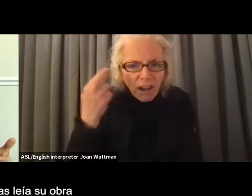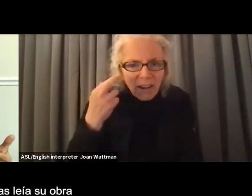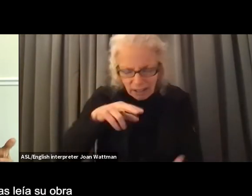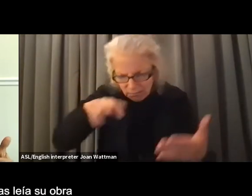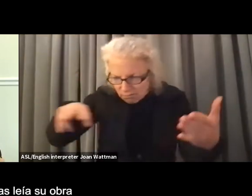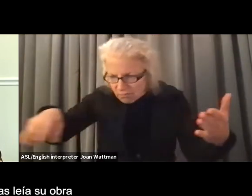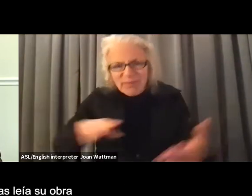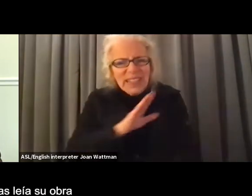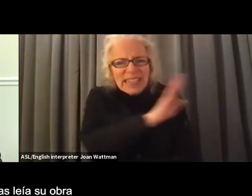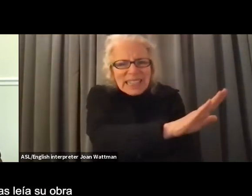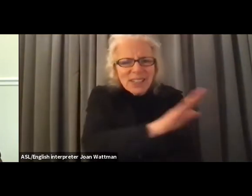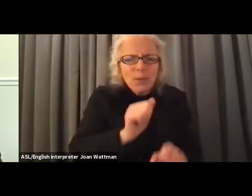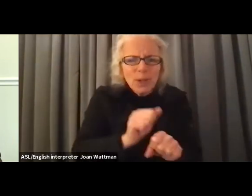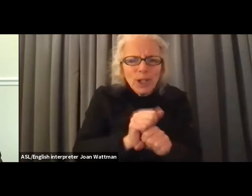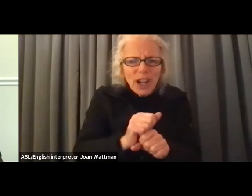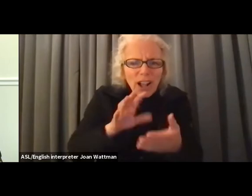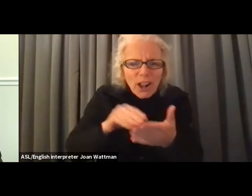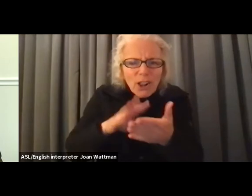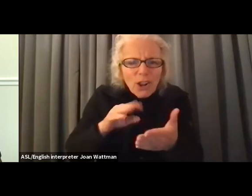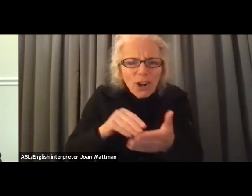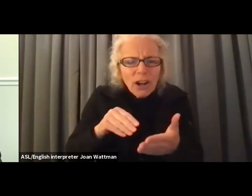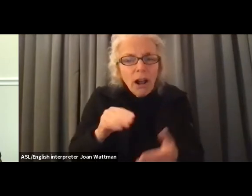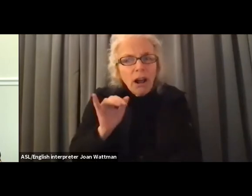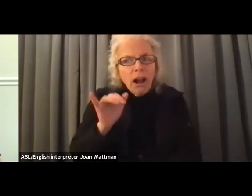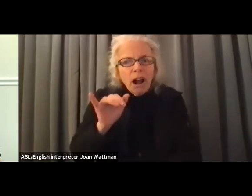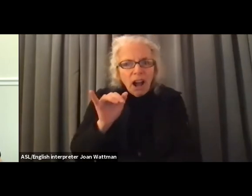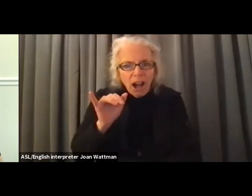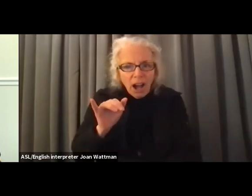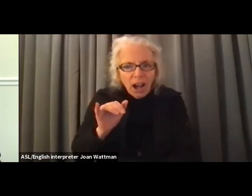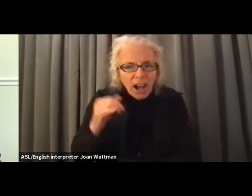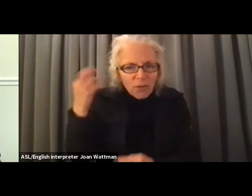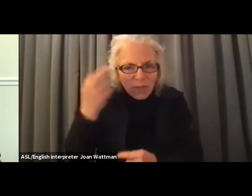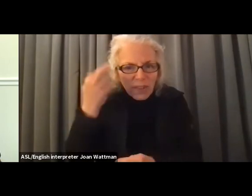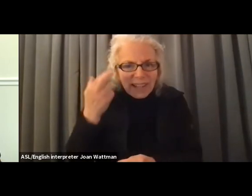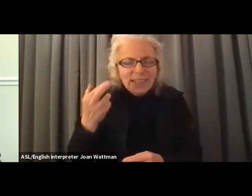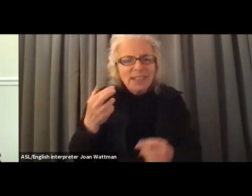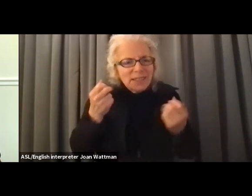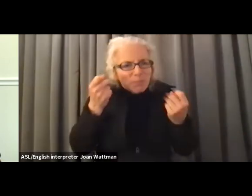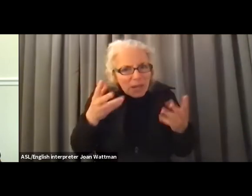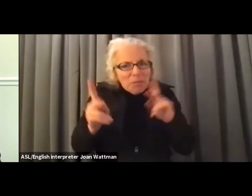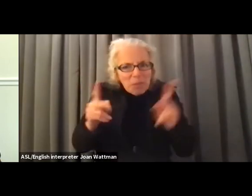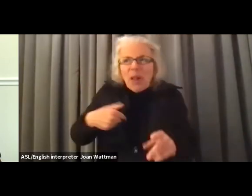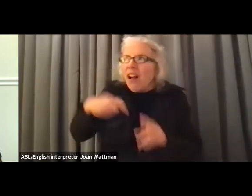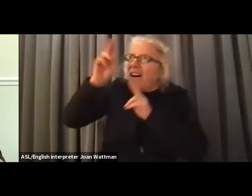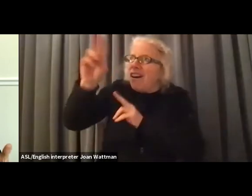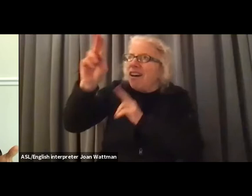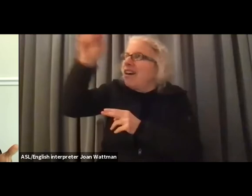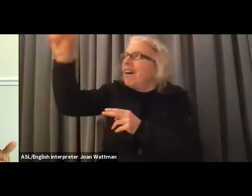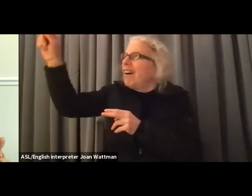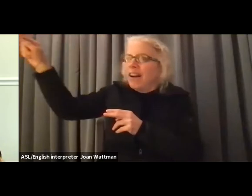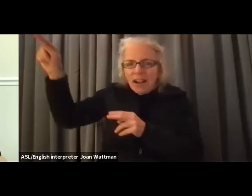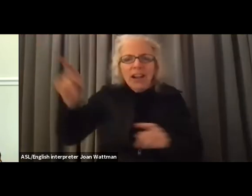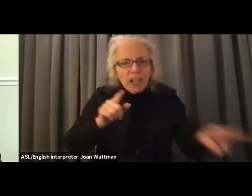and learning about his life for this event, I came to understand that Eqbal profoundly influenced many of the figures central to my